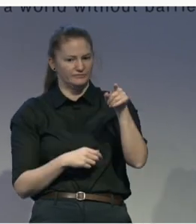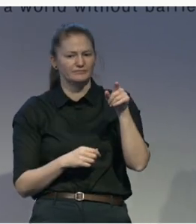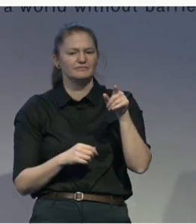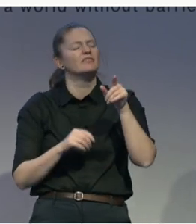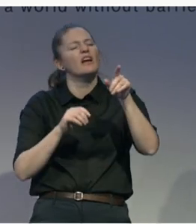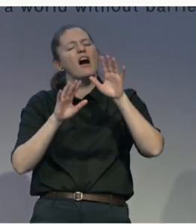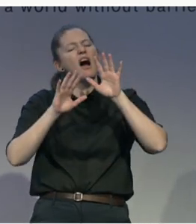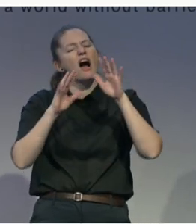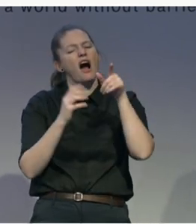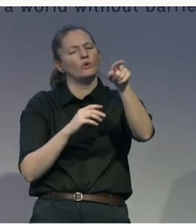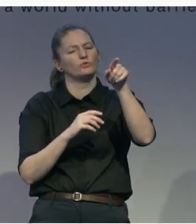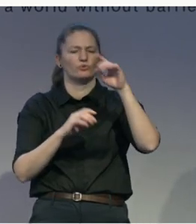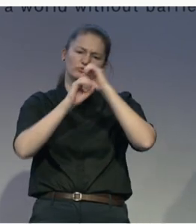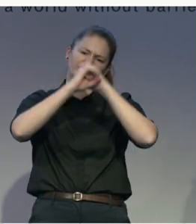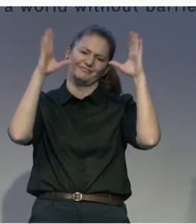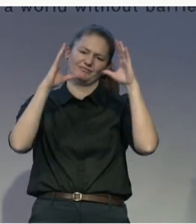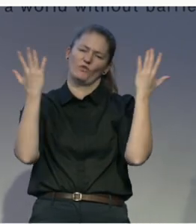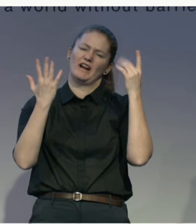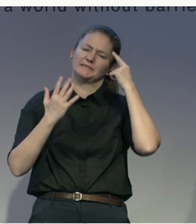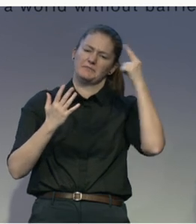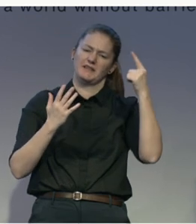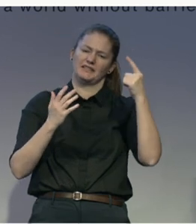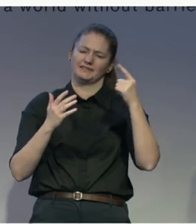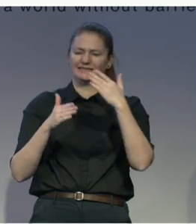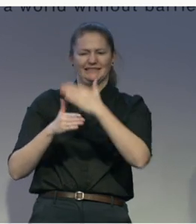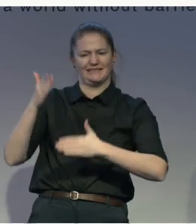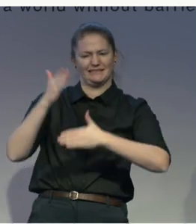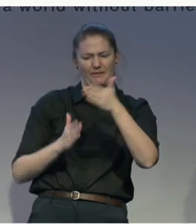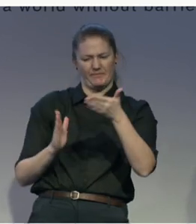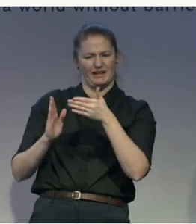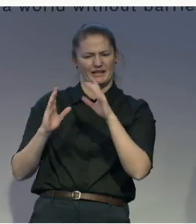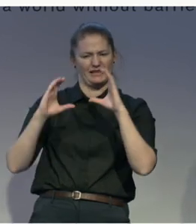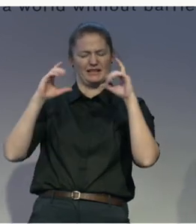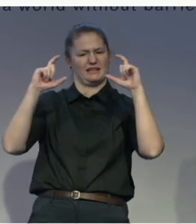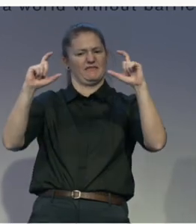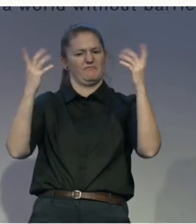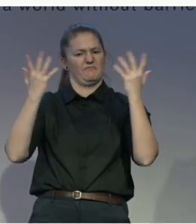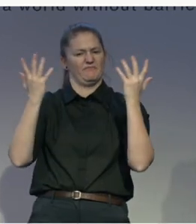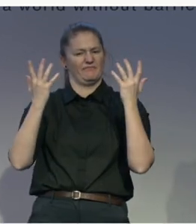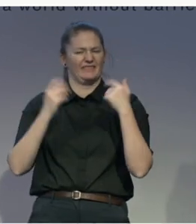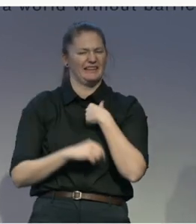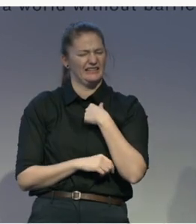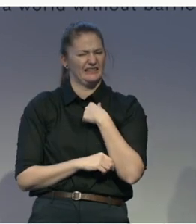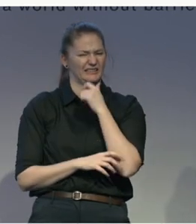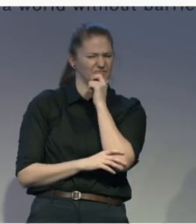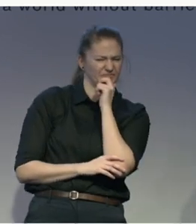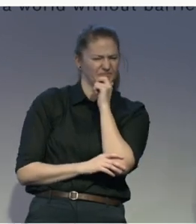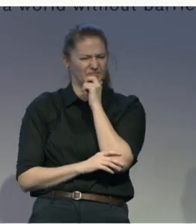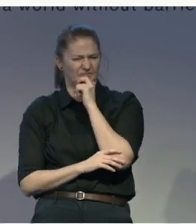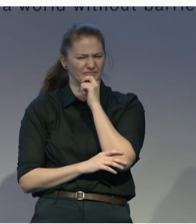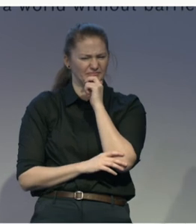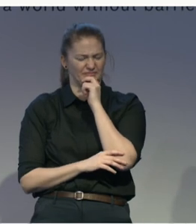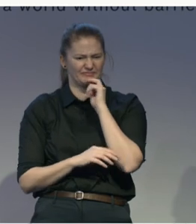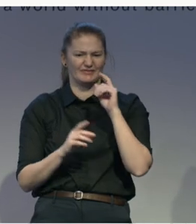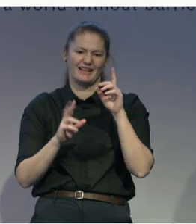We find that it kind of extends beyond maybe the normal definitions that are being